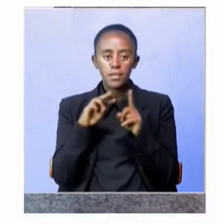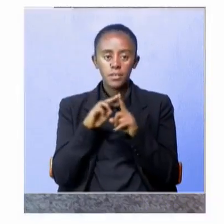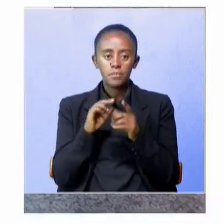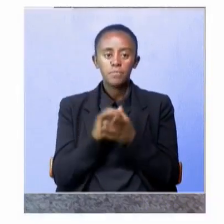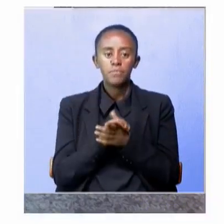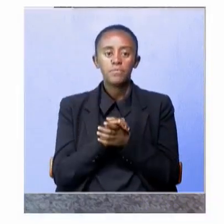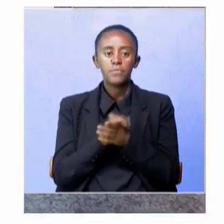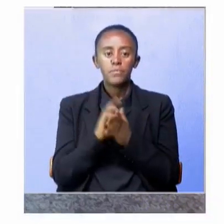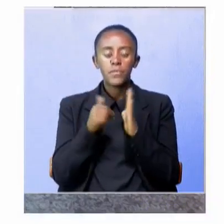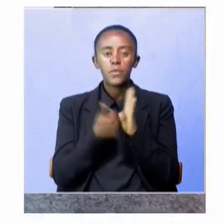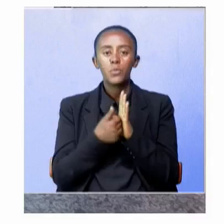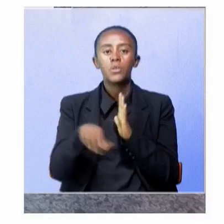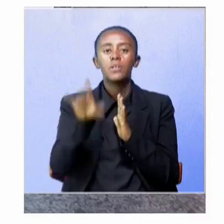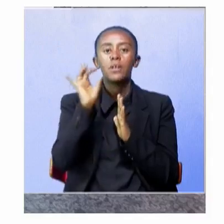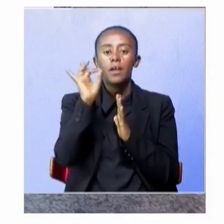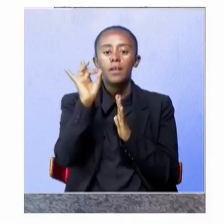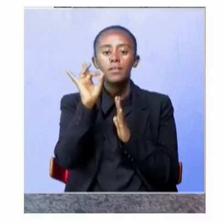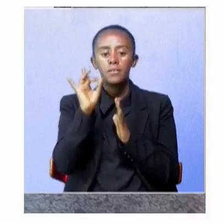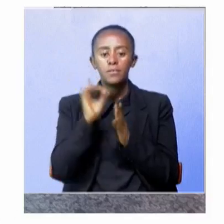Unit 8.